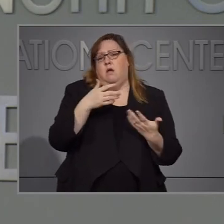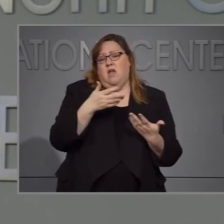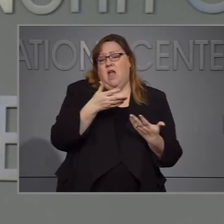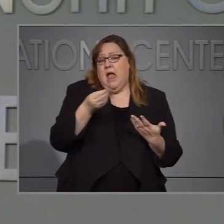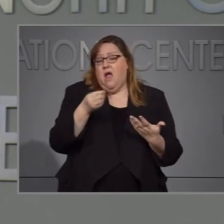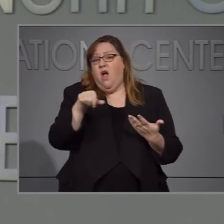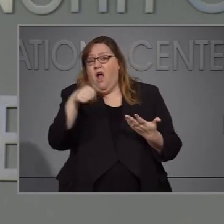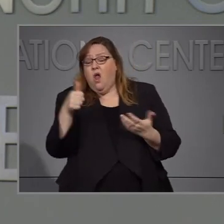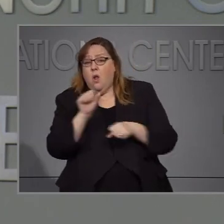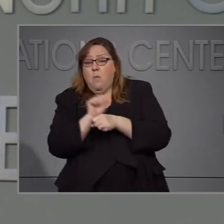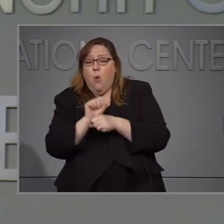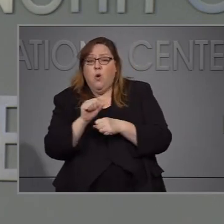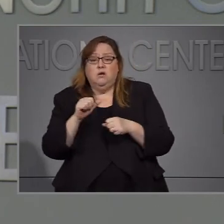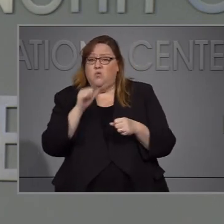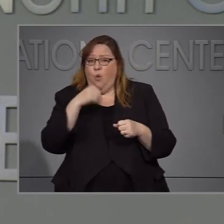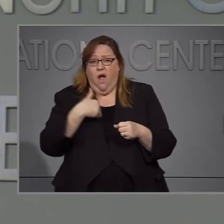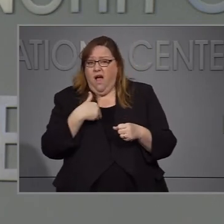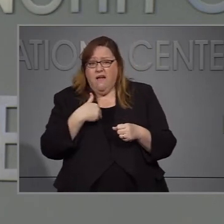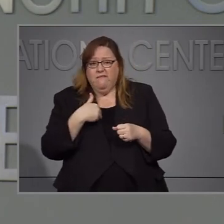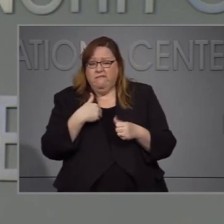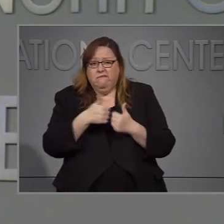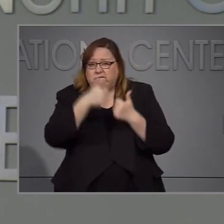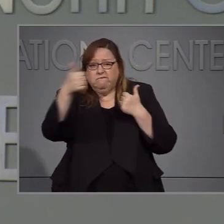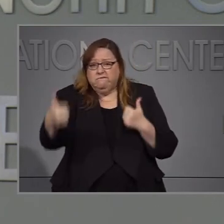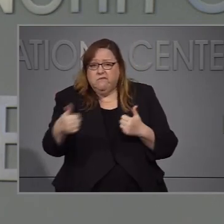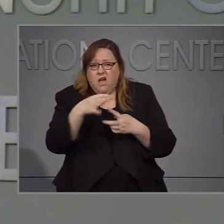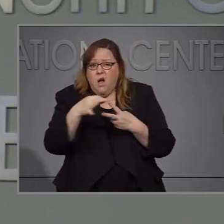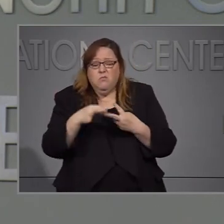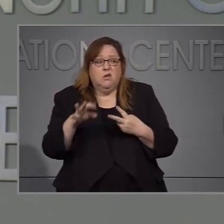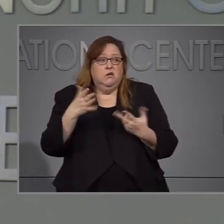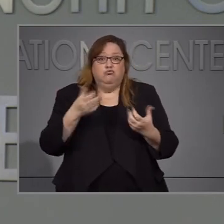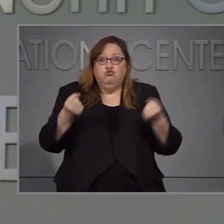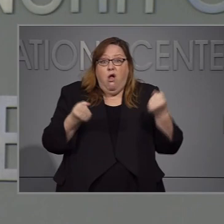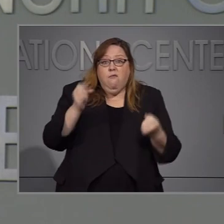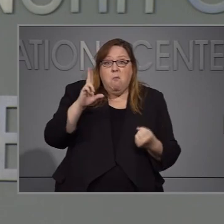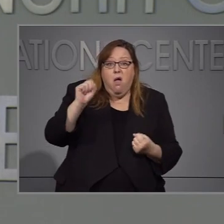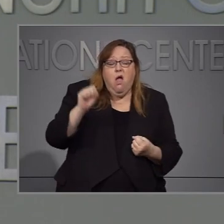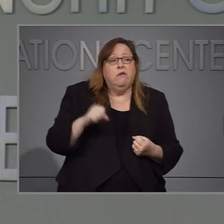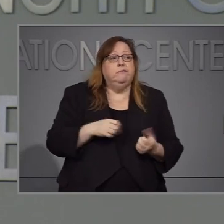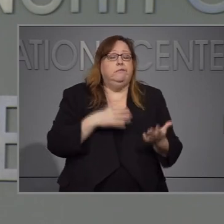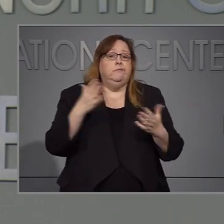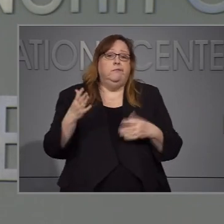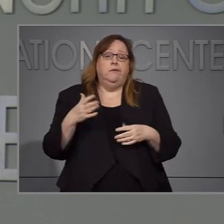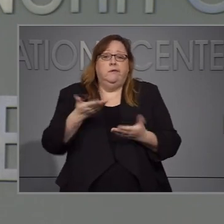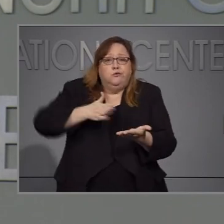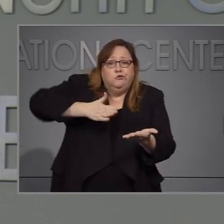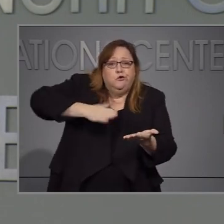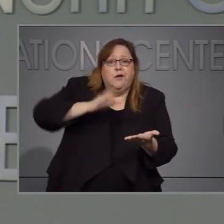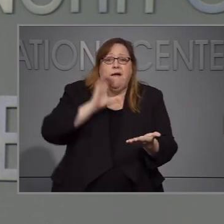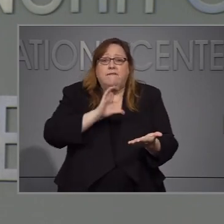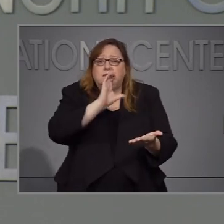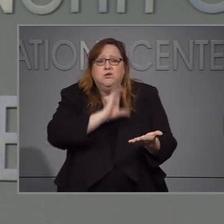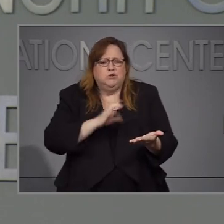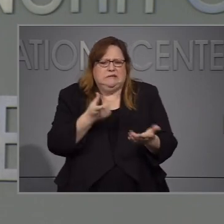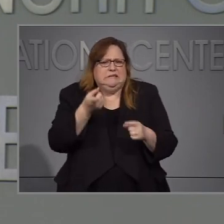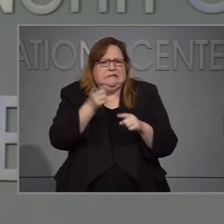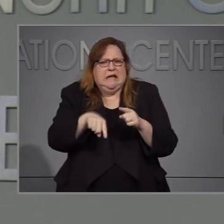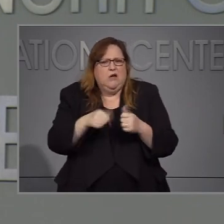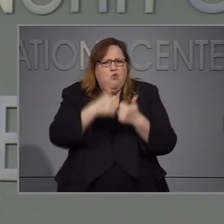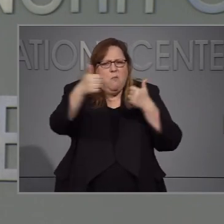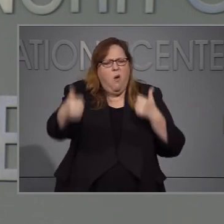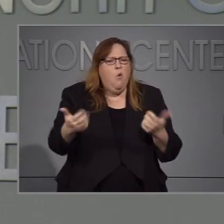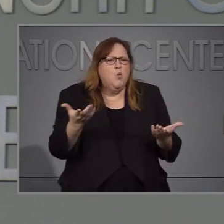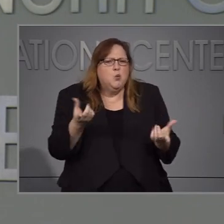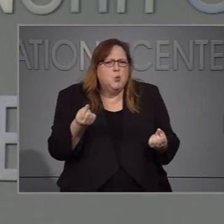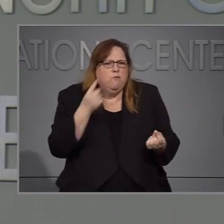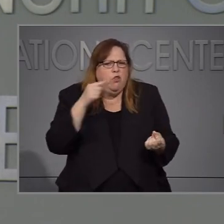bus drivers or cafeteria staff? It just seems possible and even likely that there will be shortages when schools open.